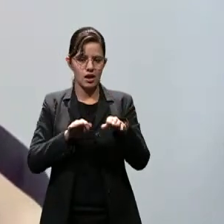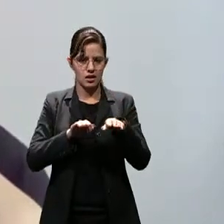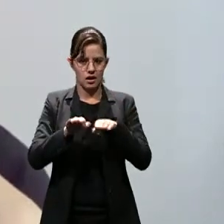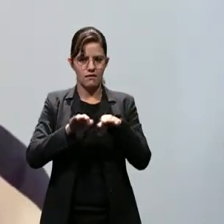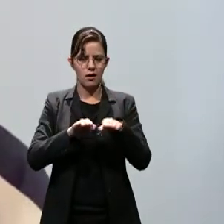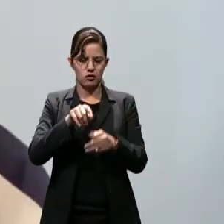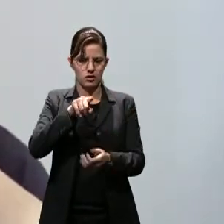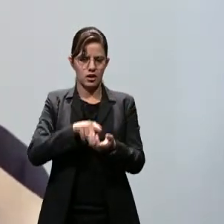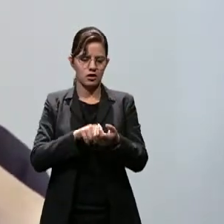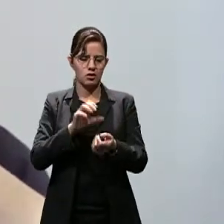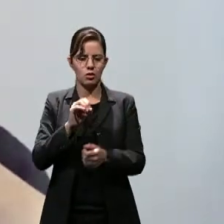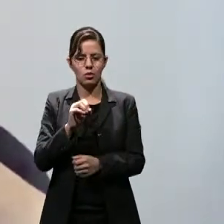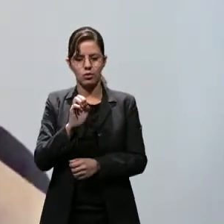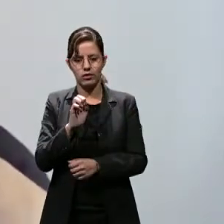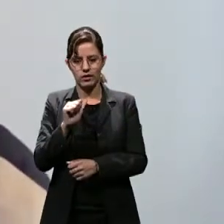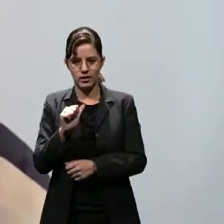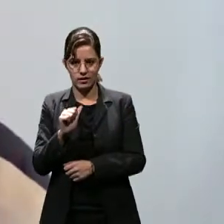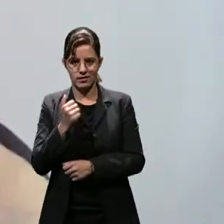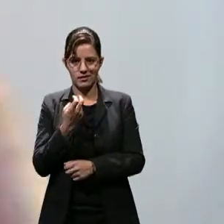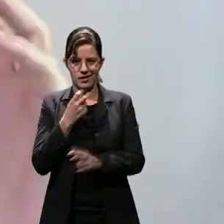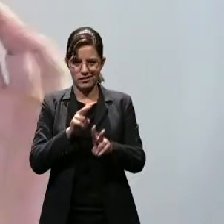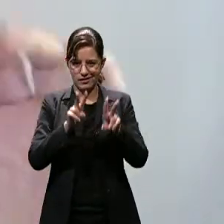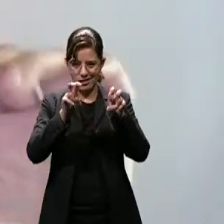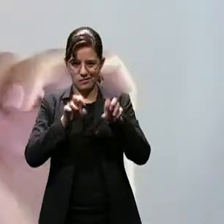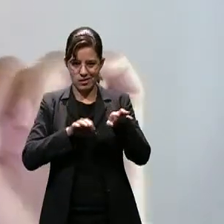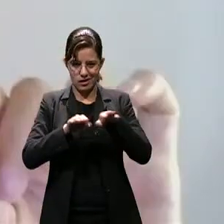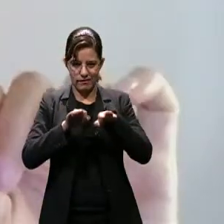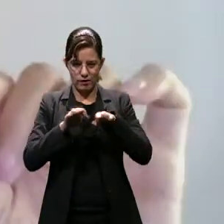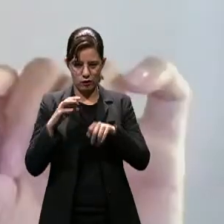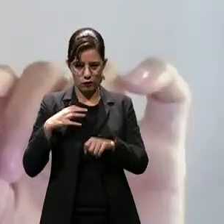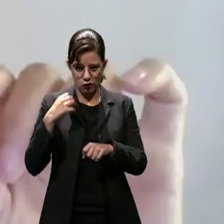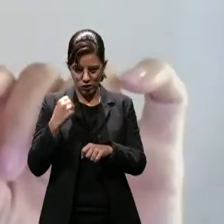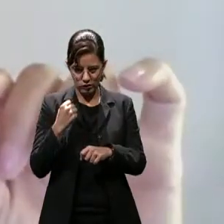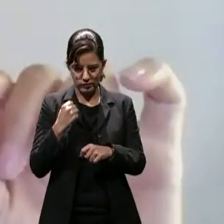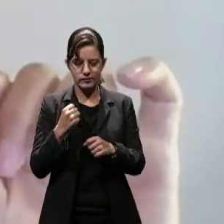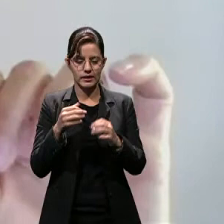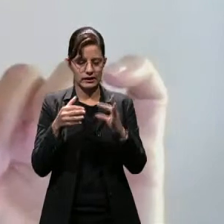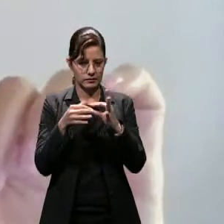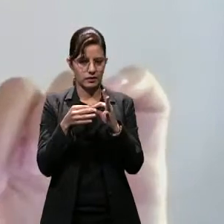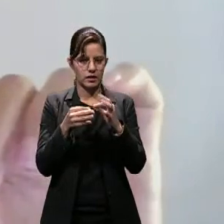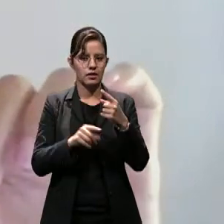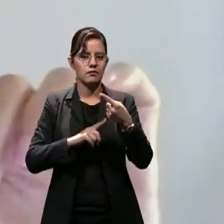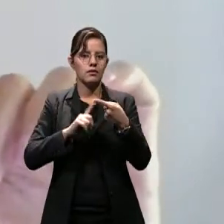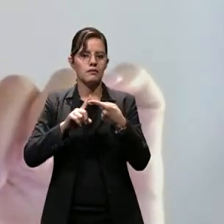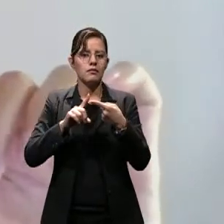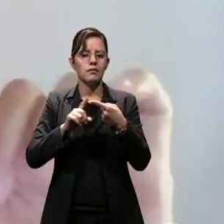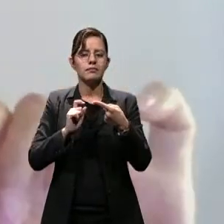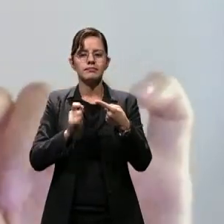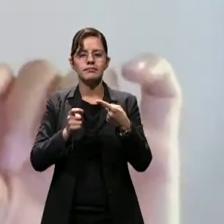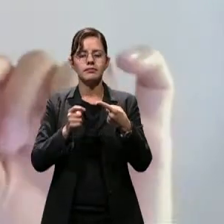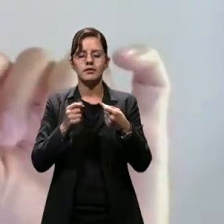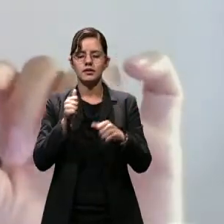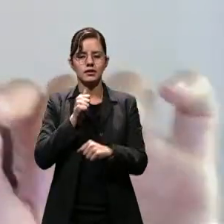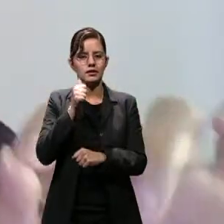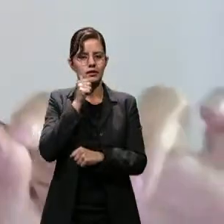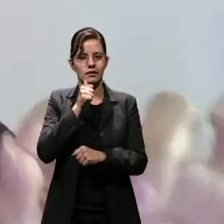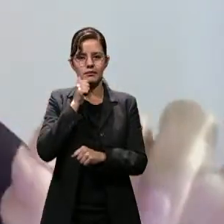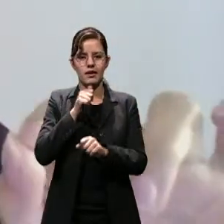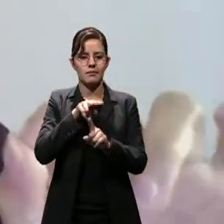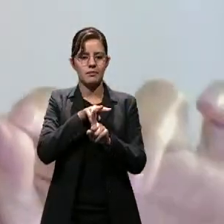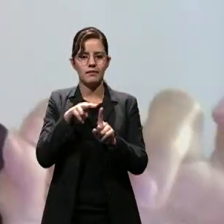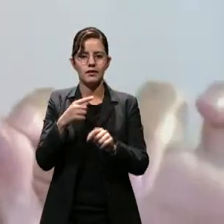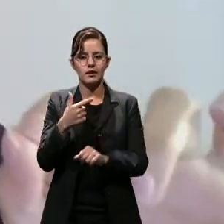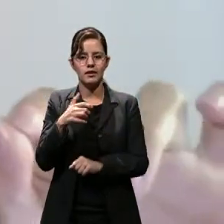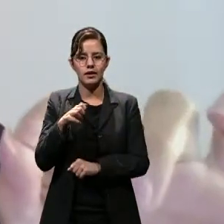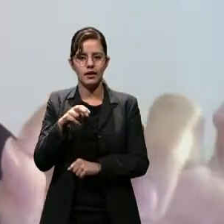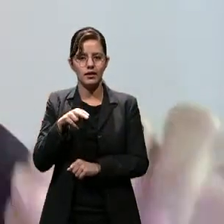these 3 aspects that we work on in OAS. First, a reference of the importance of a perspective of